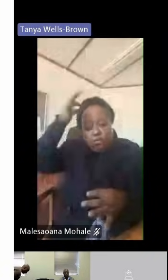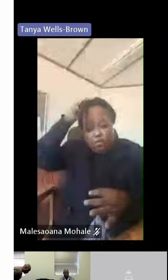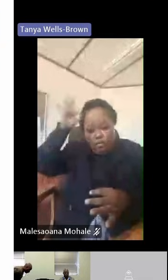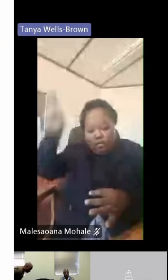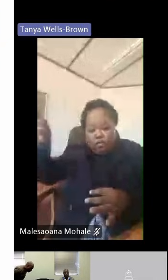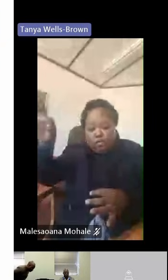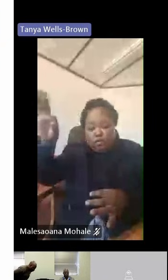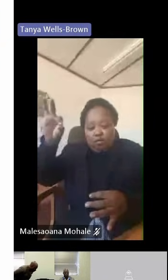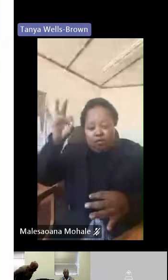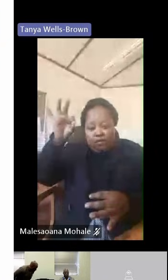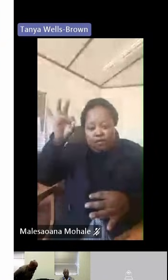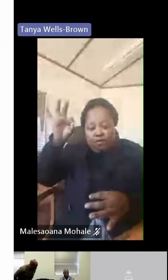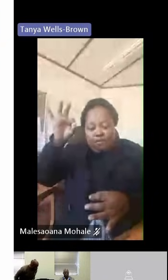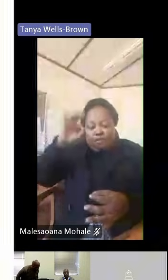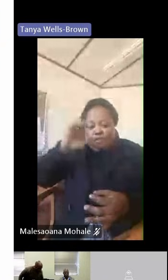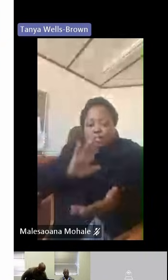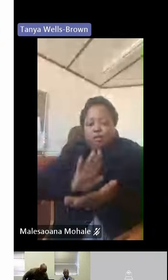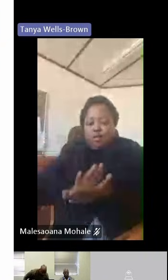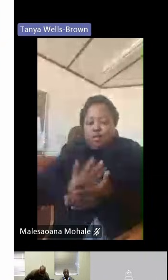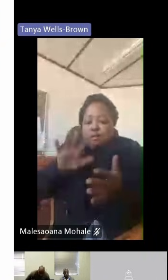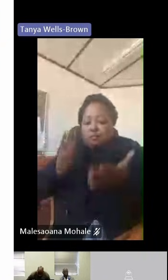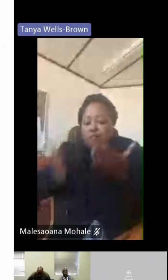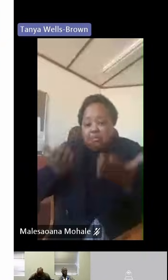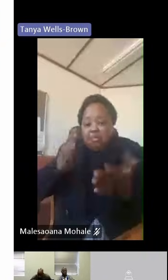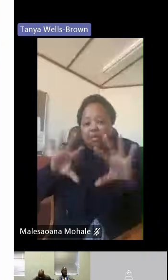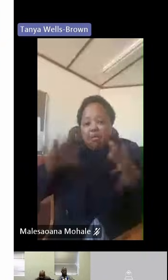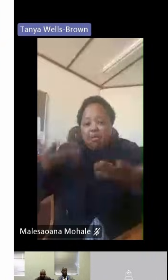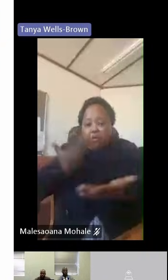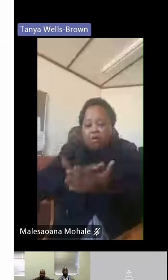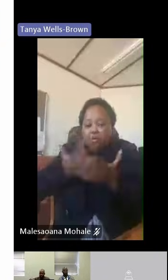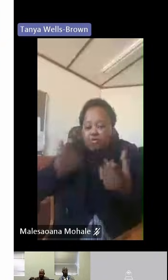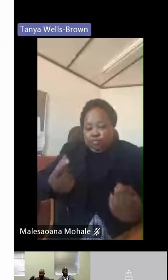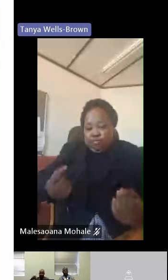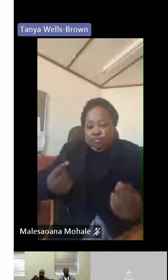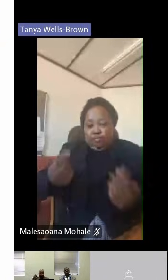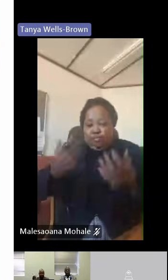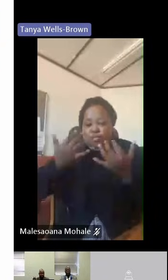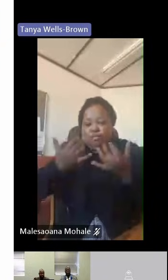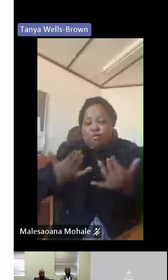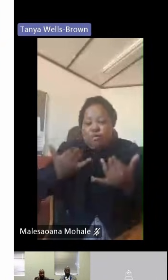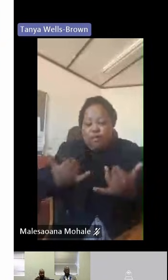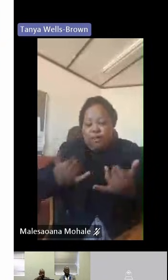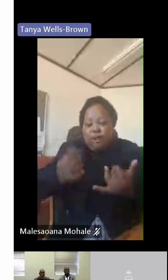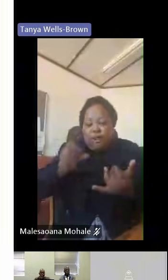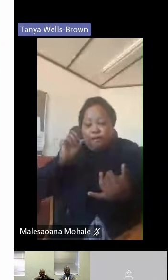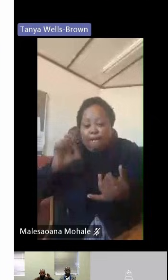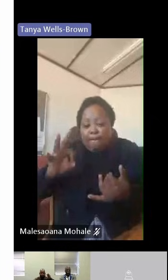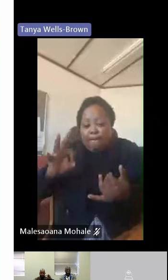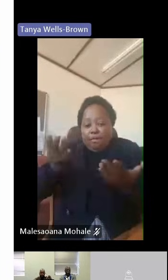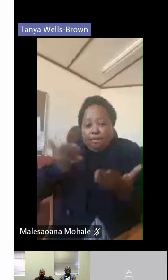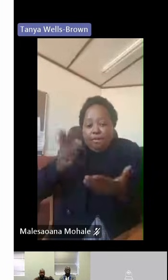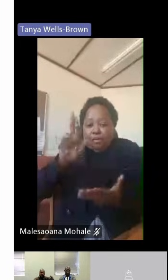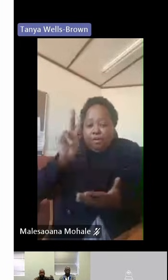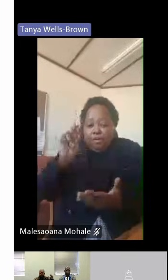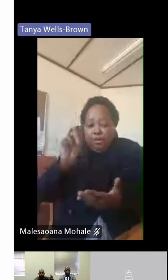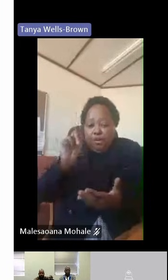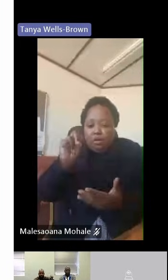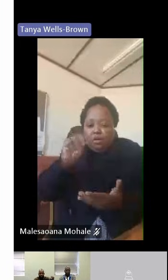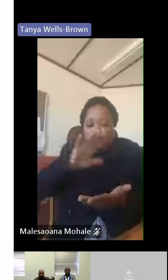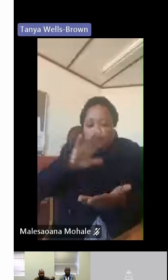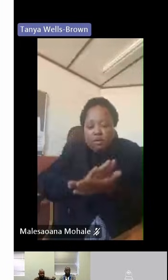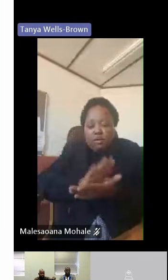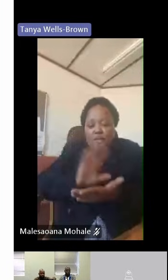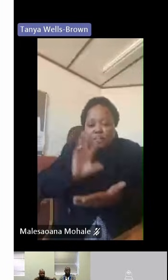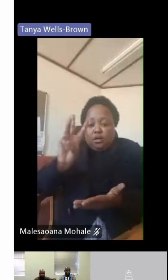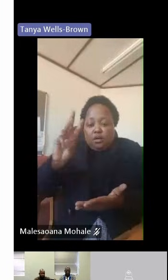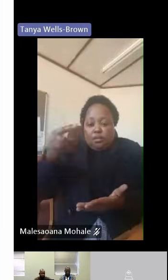governance, and how to actually do that. So so even the UN and WHO realized that